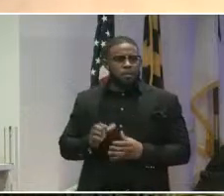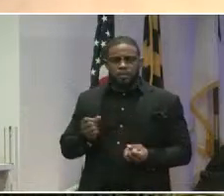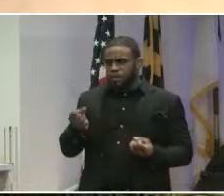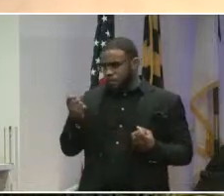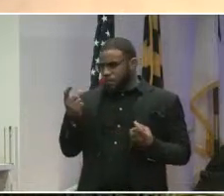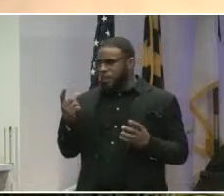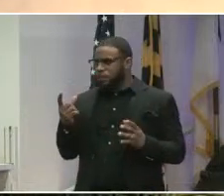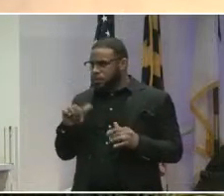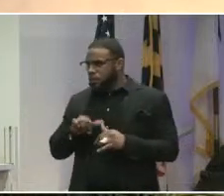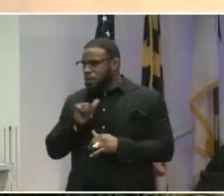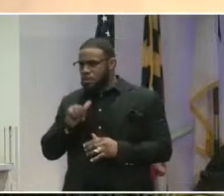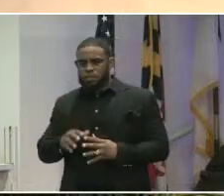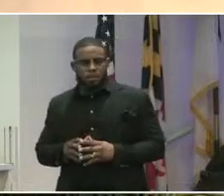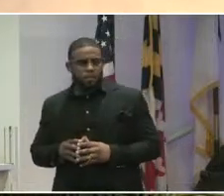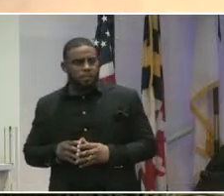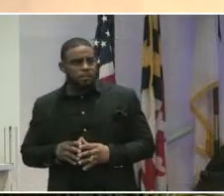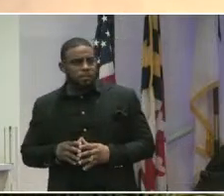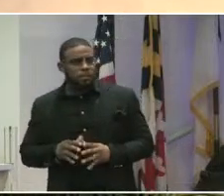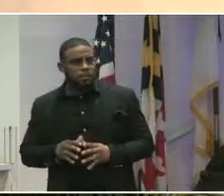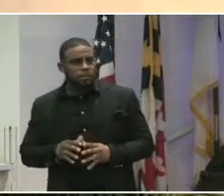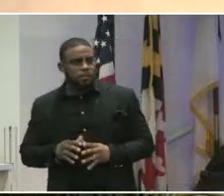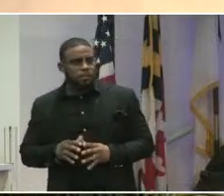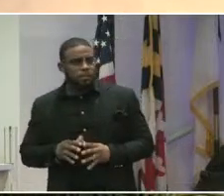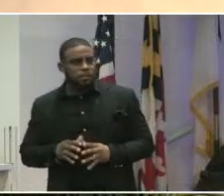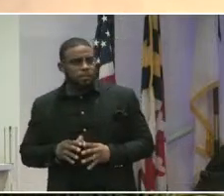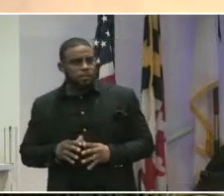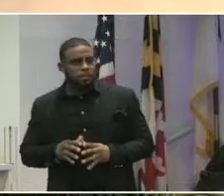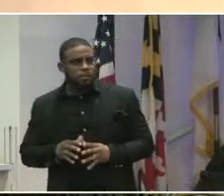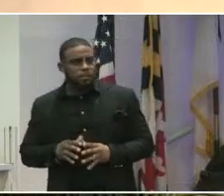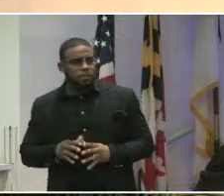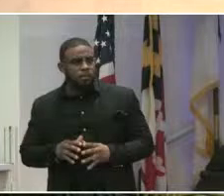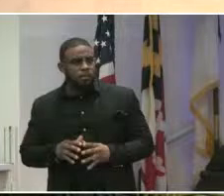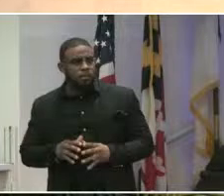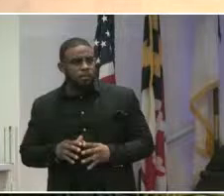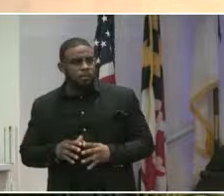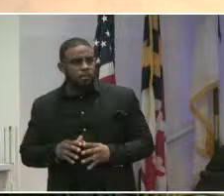Understand it or not. And so this